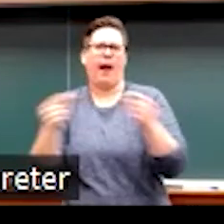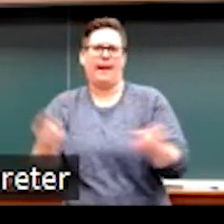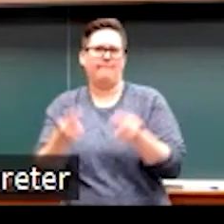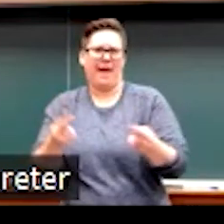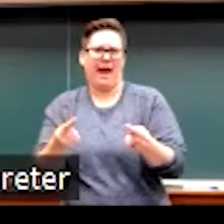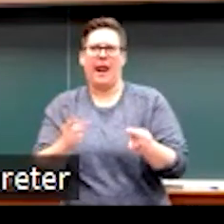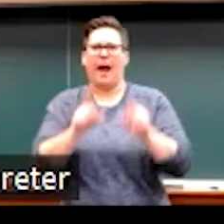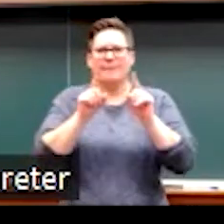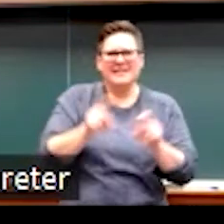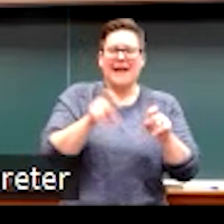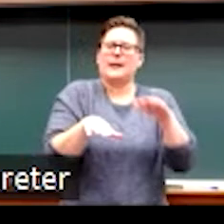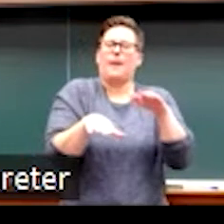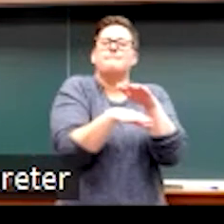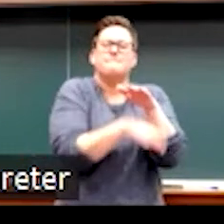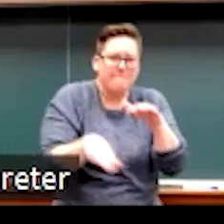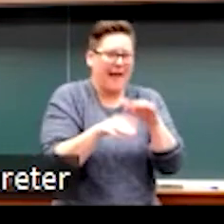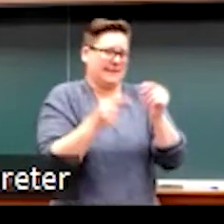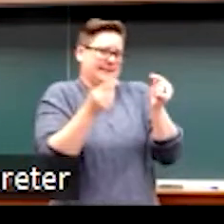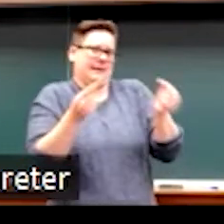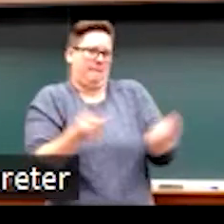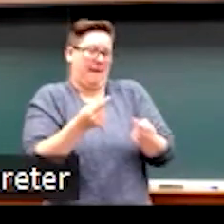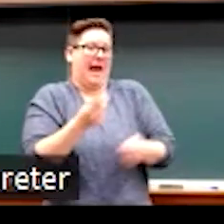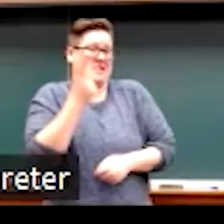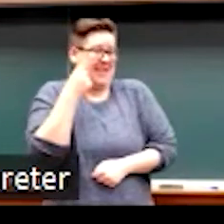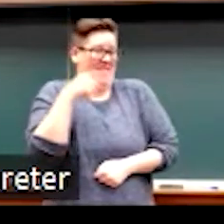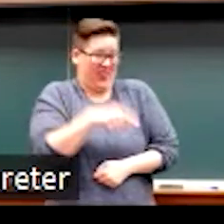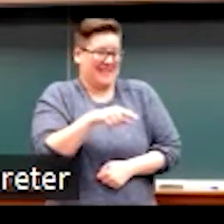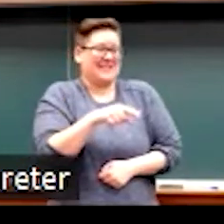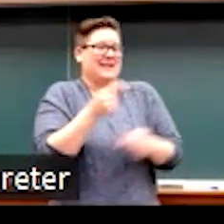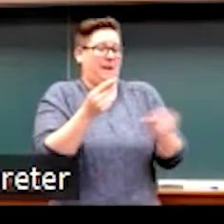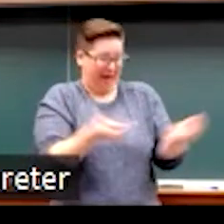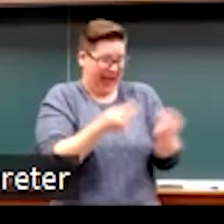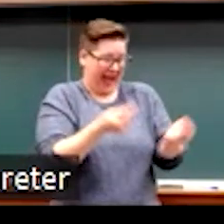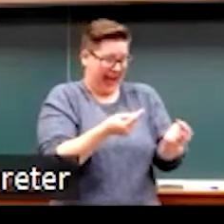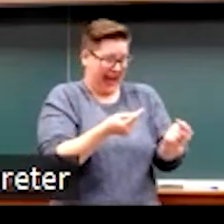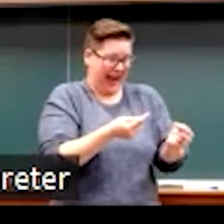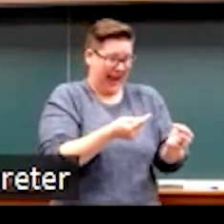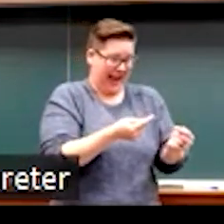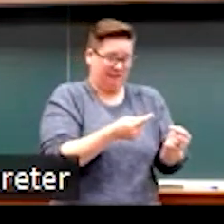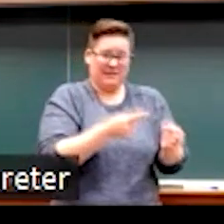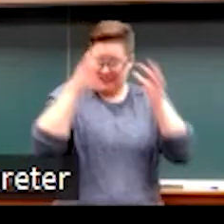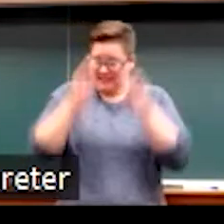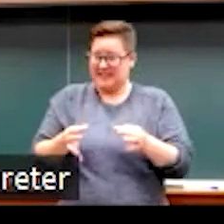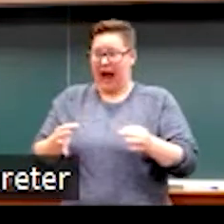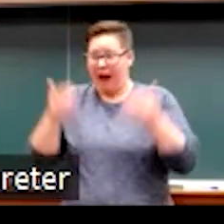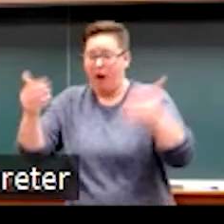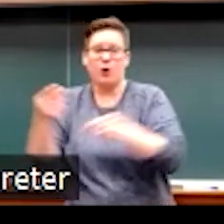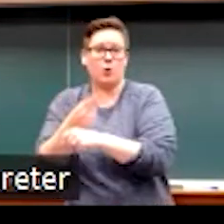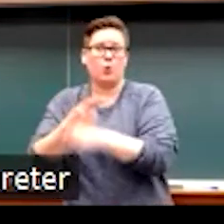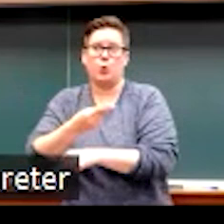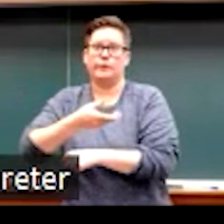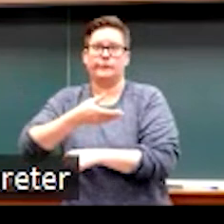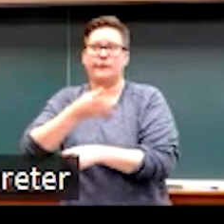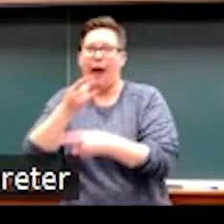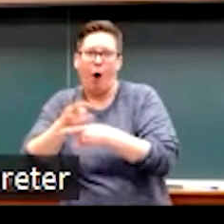pain if you're testing the most basic mechanism of does this experience of pain prompt anyone to use substances. And